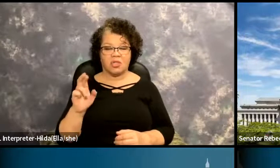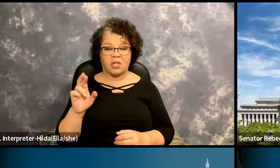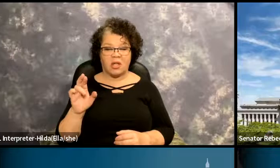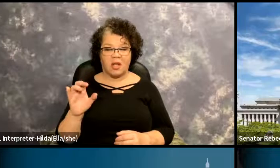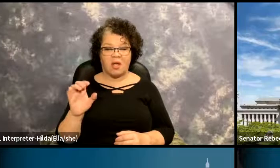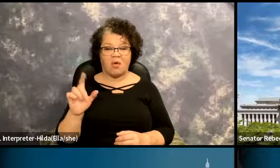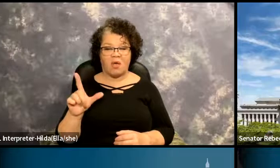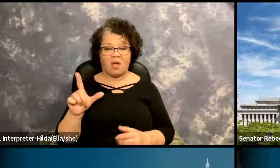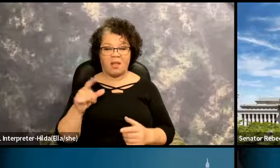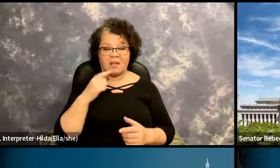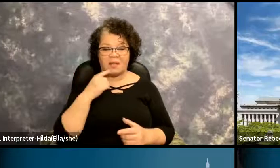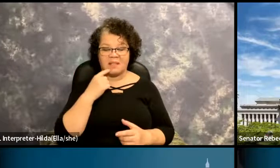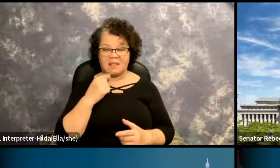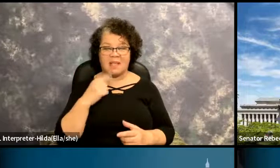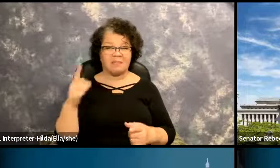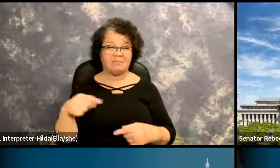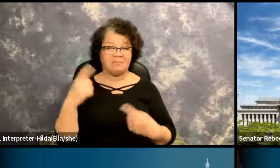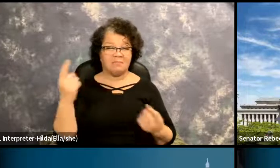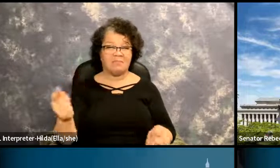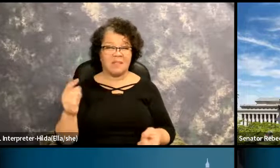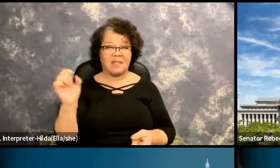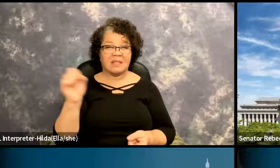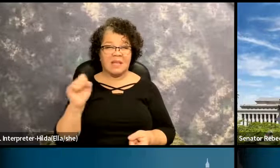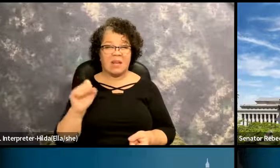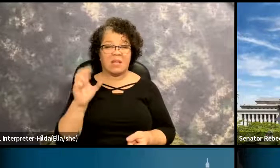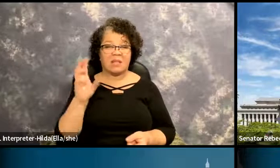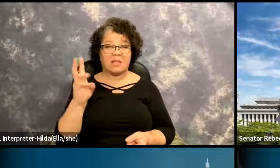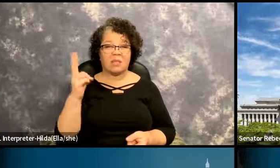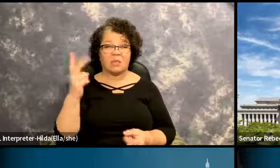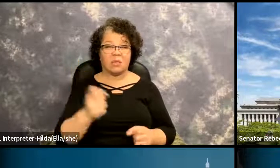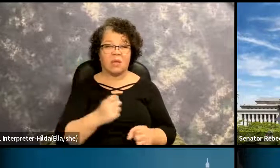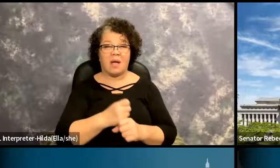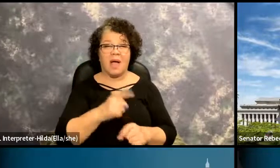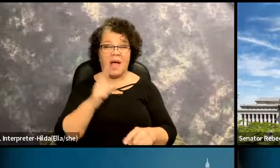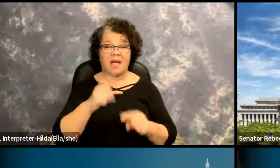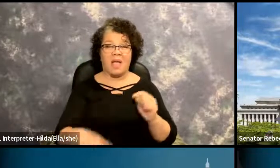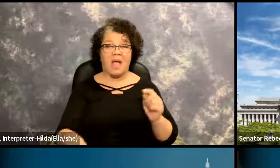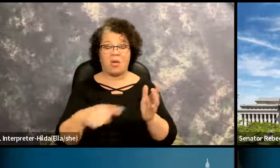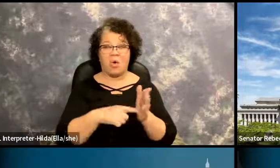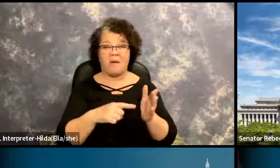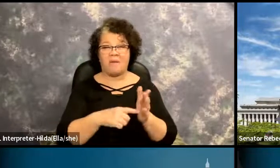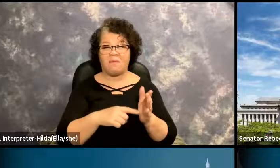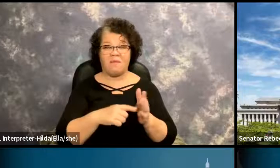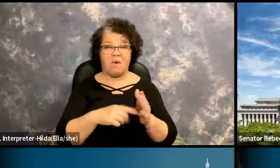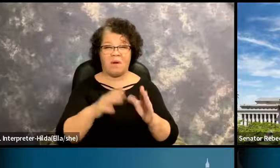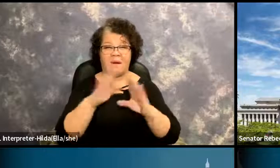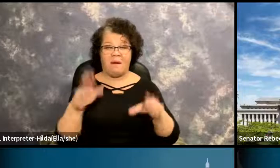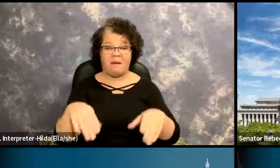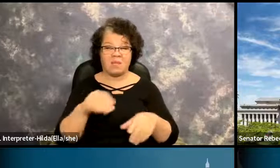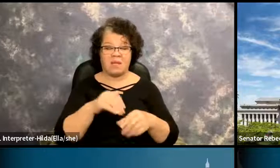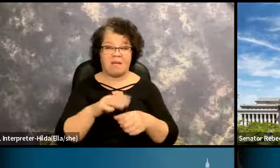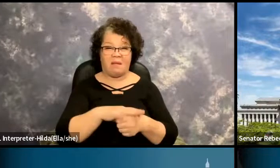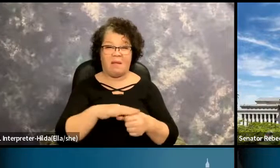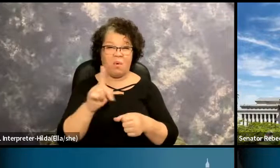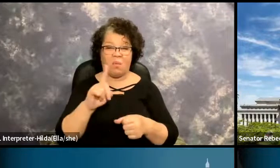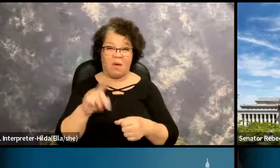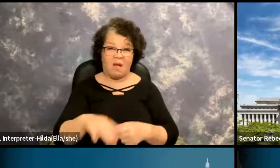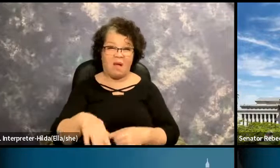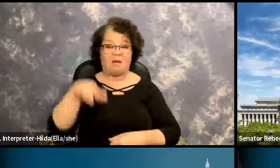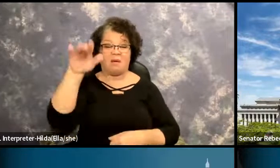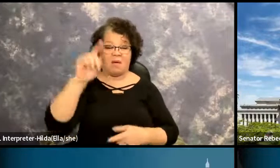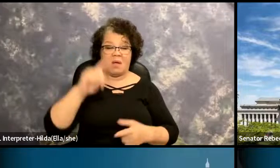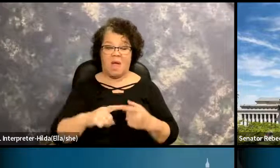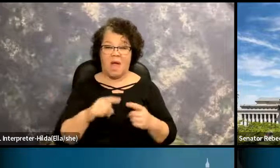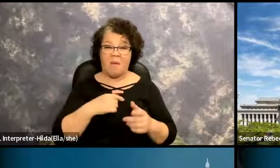Seattle, 62 years and can't find an affordable house in the city where I was raised. I'm being forced to buy outside of